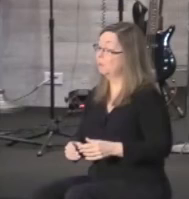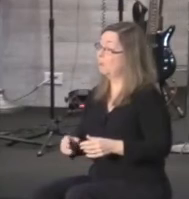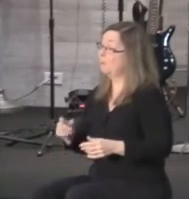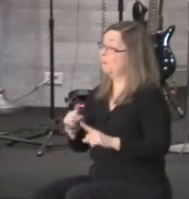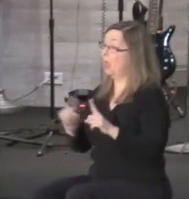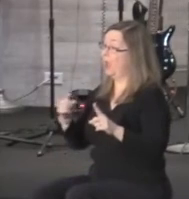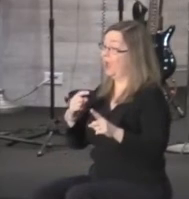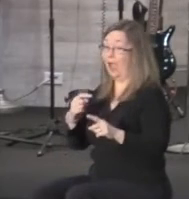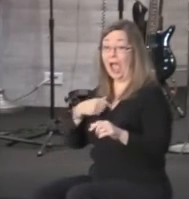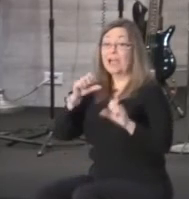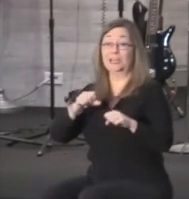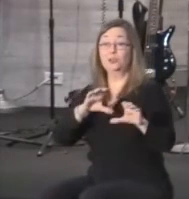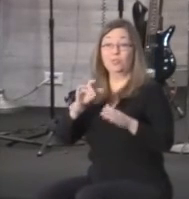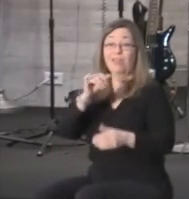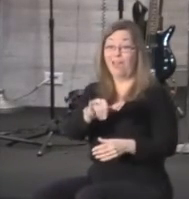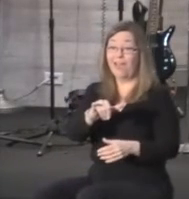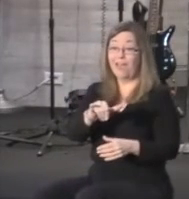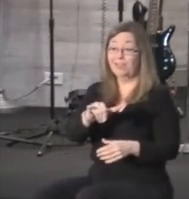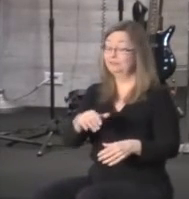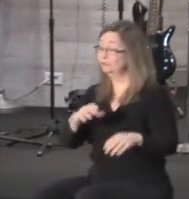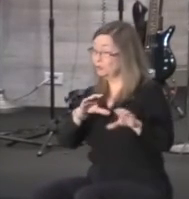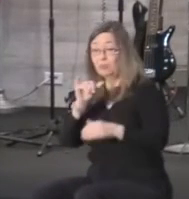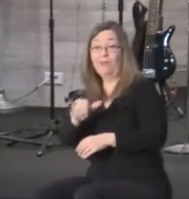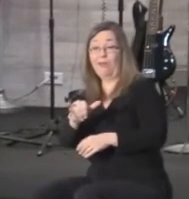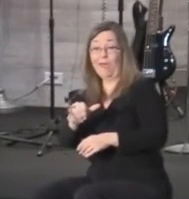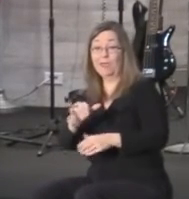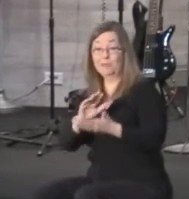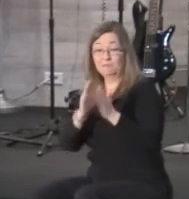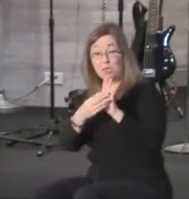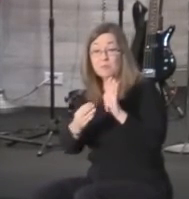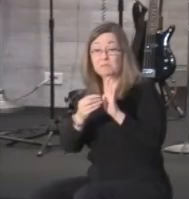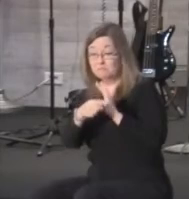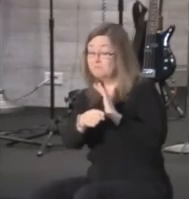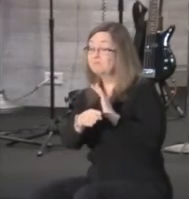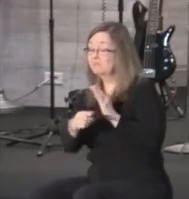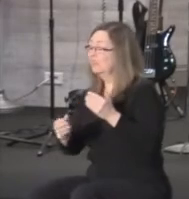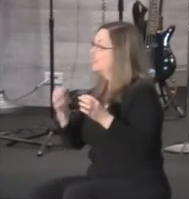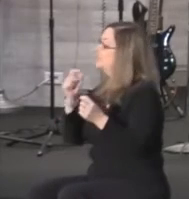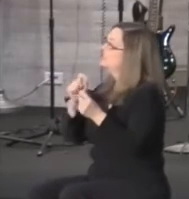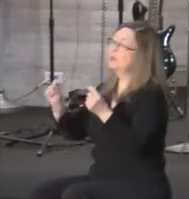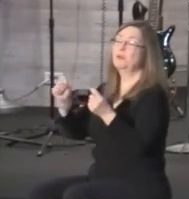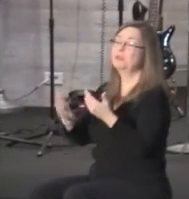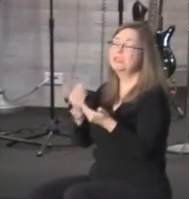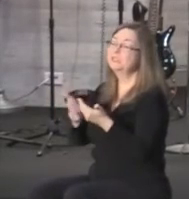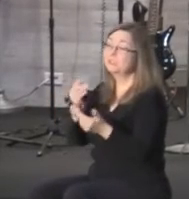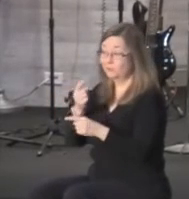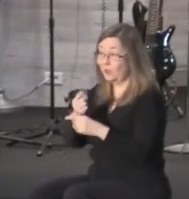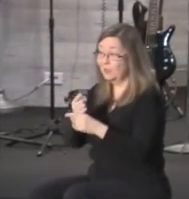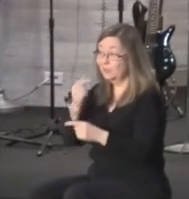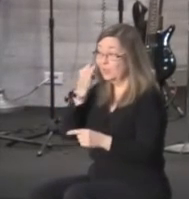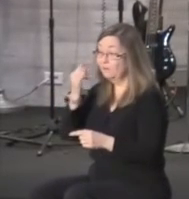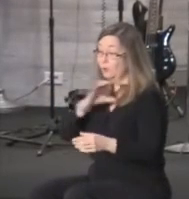Oh, I can do that. I can watch somebody live like that, and then I can become like that. It would be so much easier, wouldn't it? If